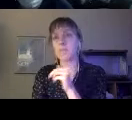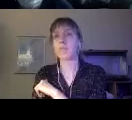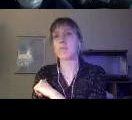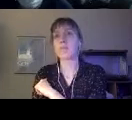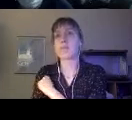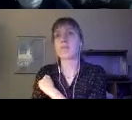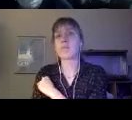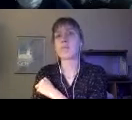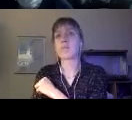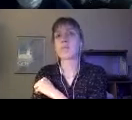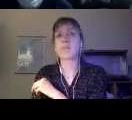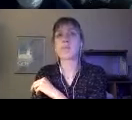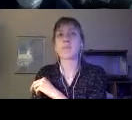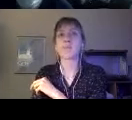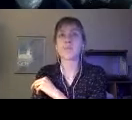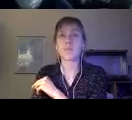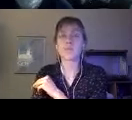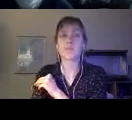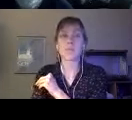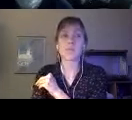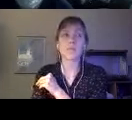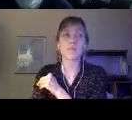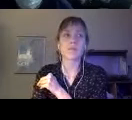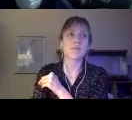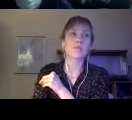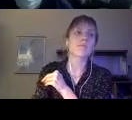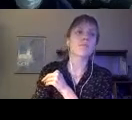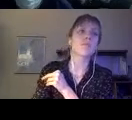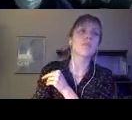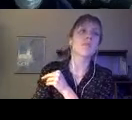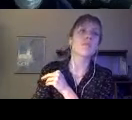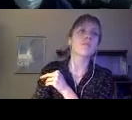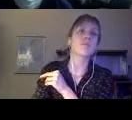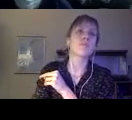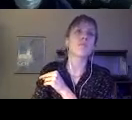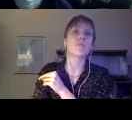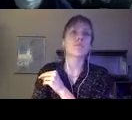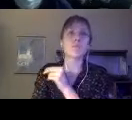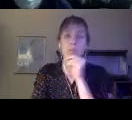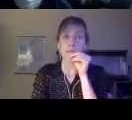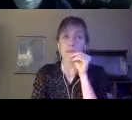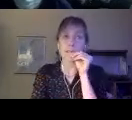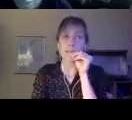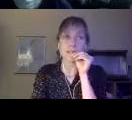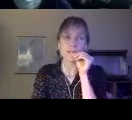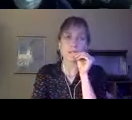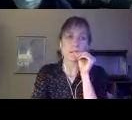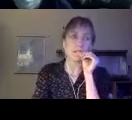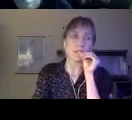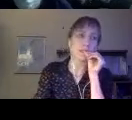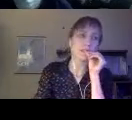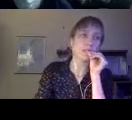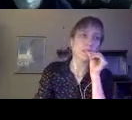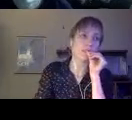always hate biking home because we're at the top of the hill near Shady. So we usually bike up either, you know, Bartlett, because it's a better